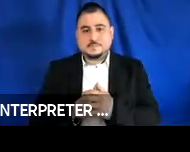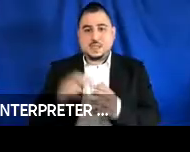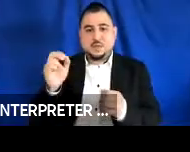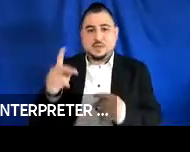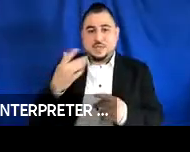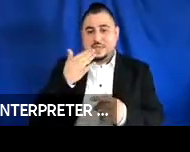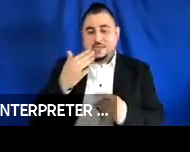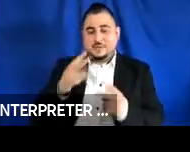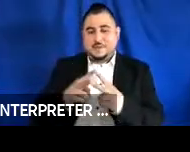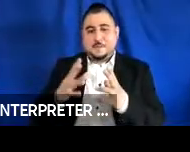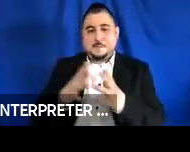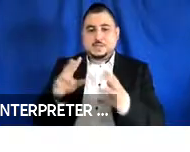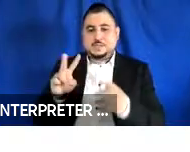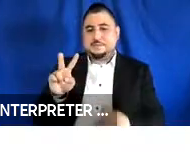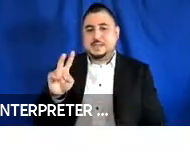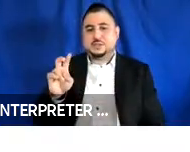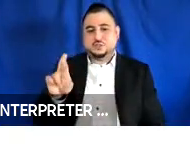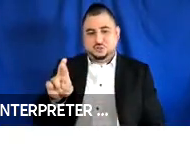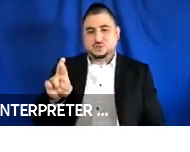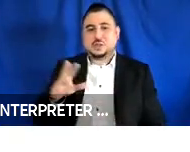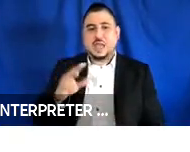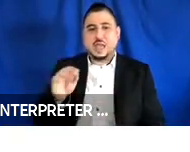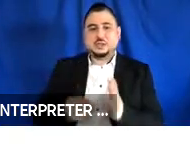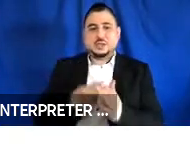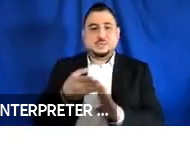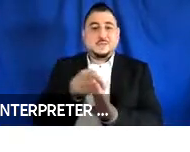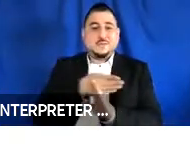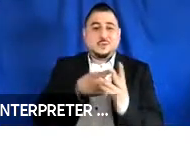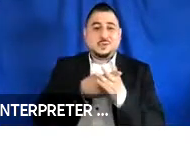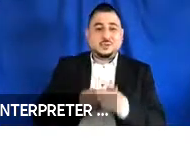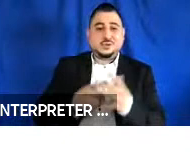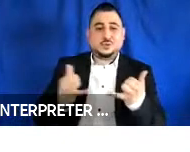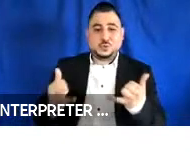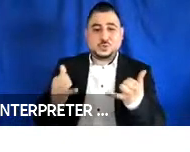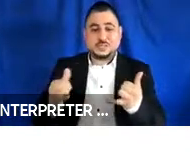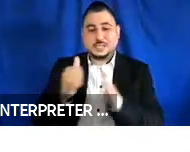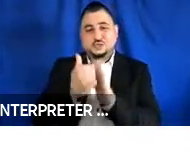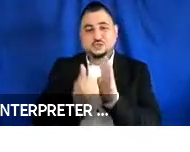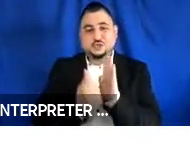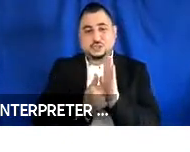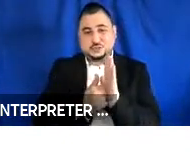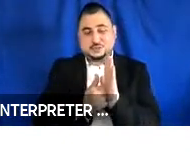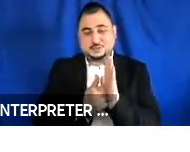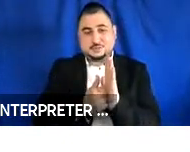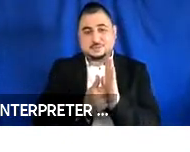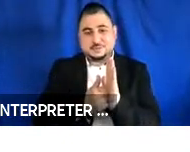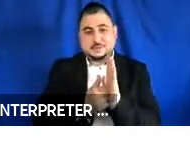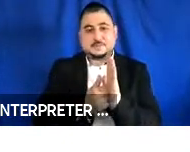Okay, thank you very much, Victor. And just before we get started on today's agenda,